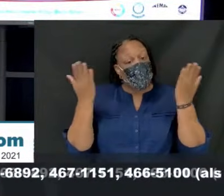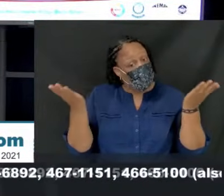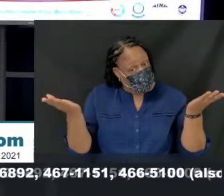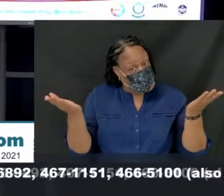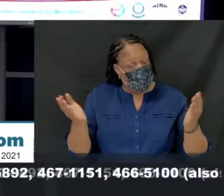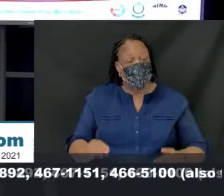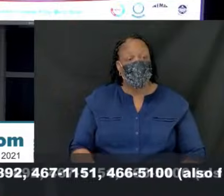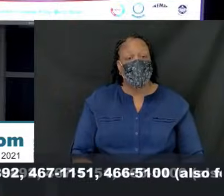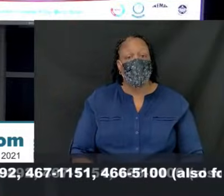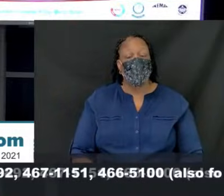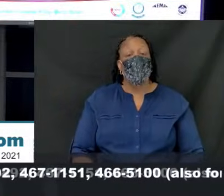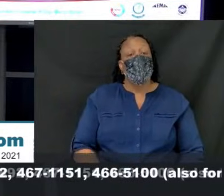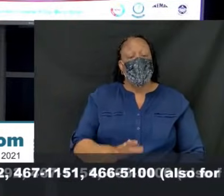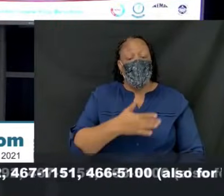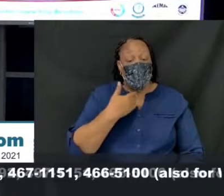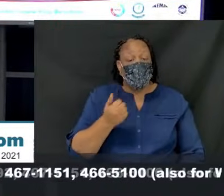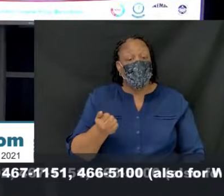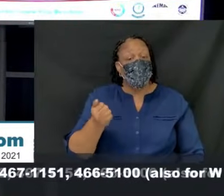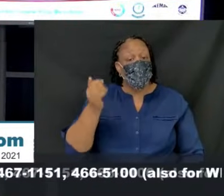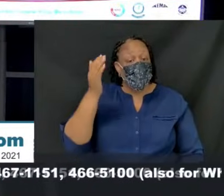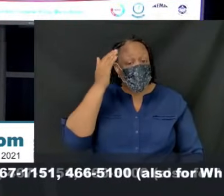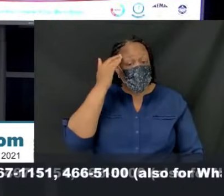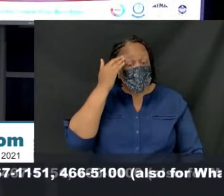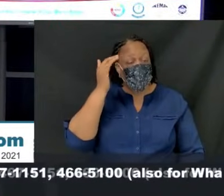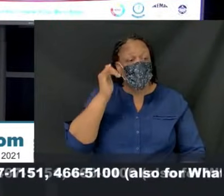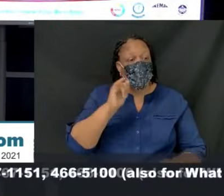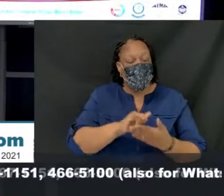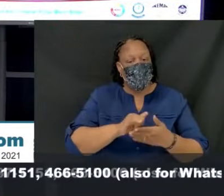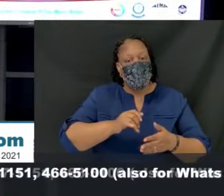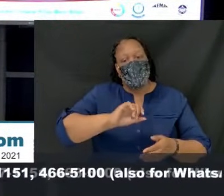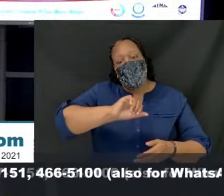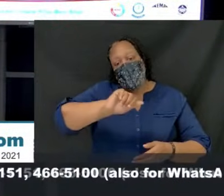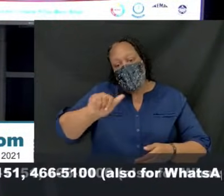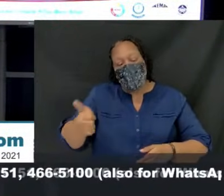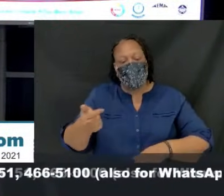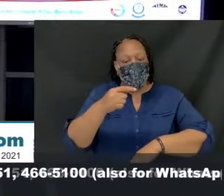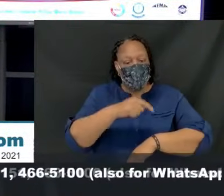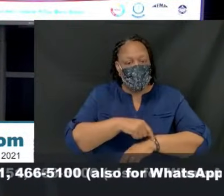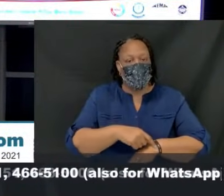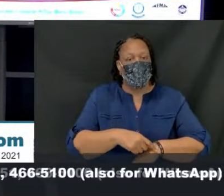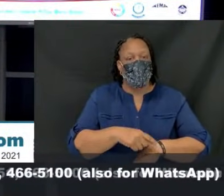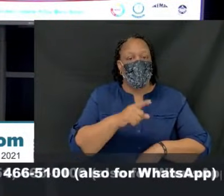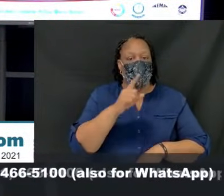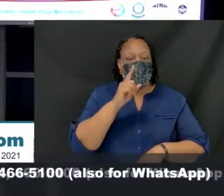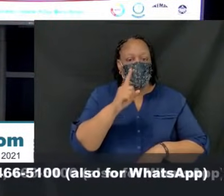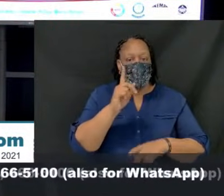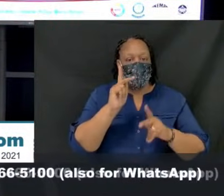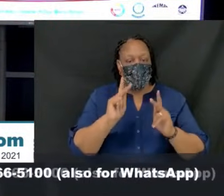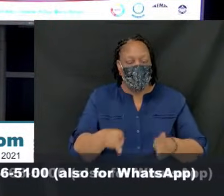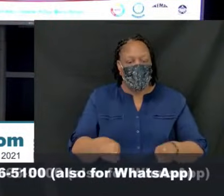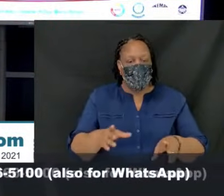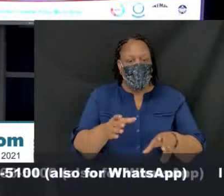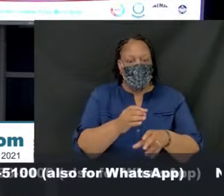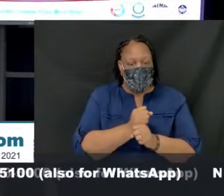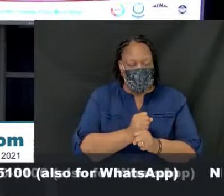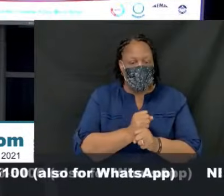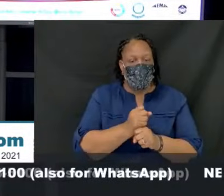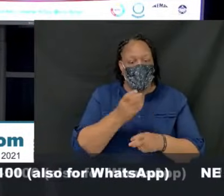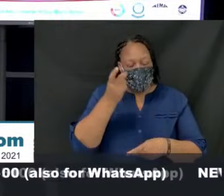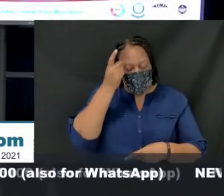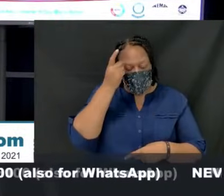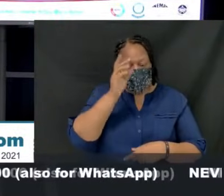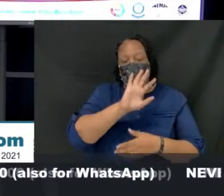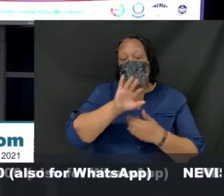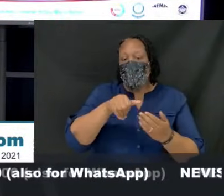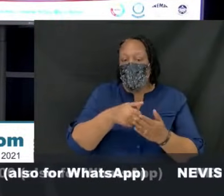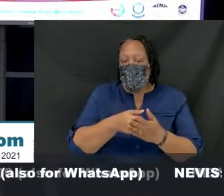assured that teacher that the next time there is a positive case in that school, once they consult the Ministry of Health and we do